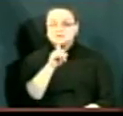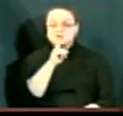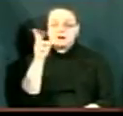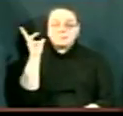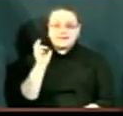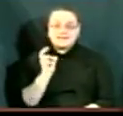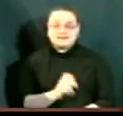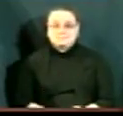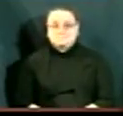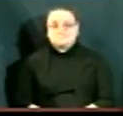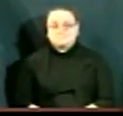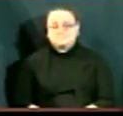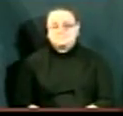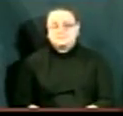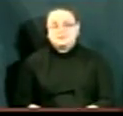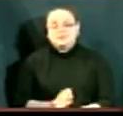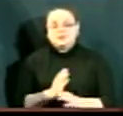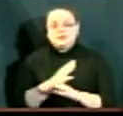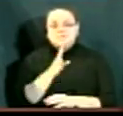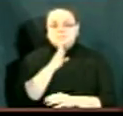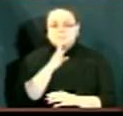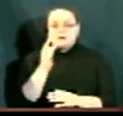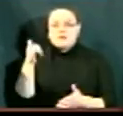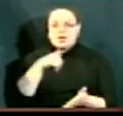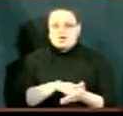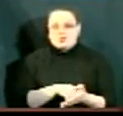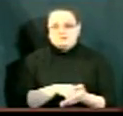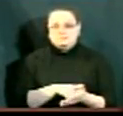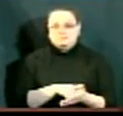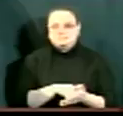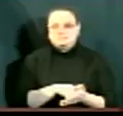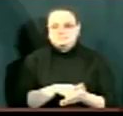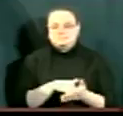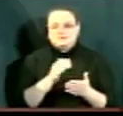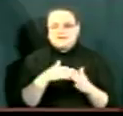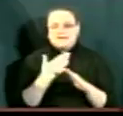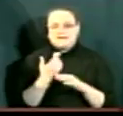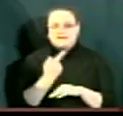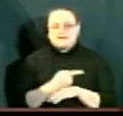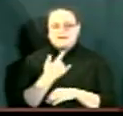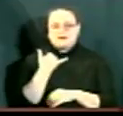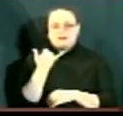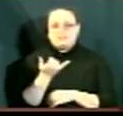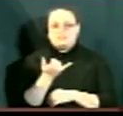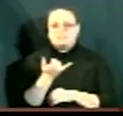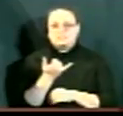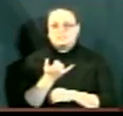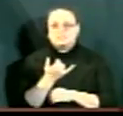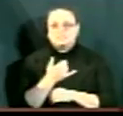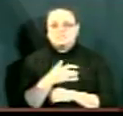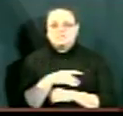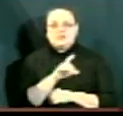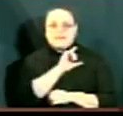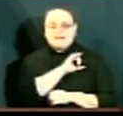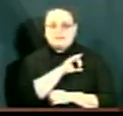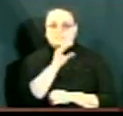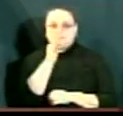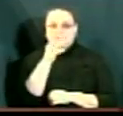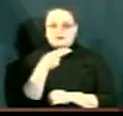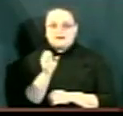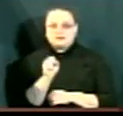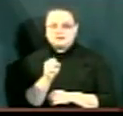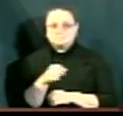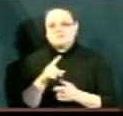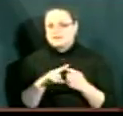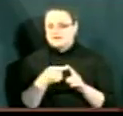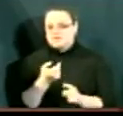listen. After he spoke, he hung up. The next day, I called an SRO officer at Farragut High School, who happens to be a friend